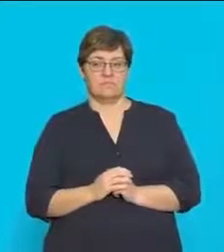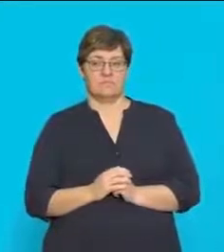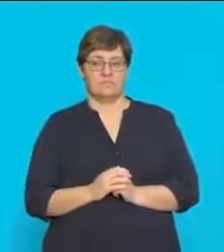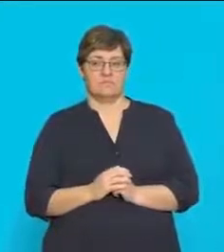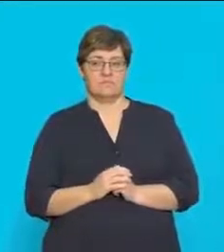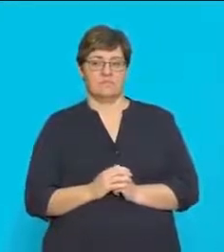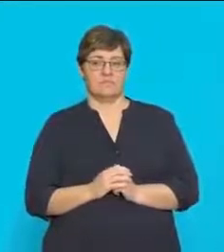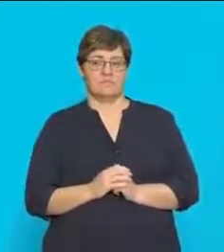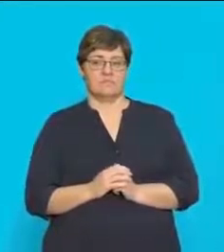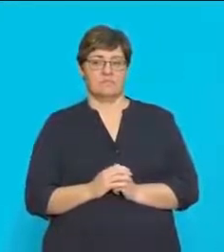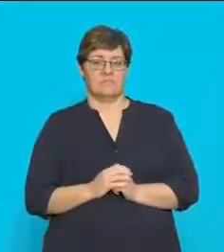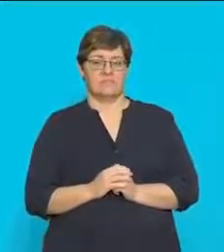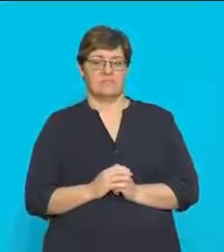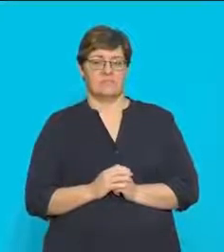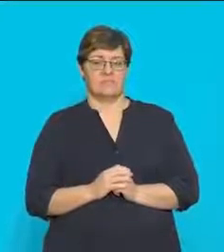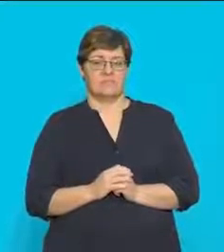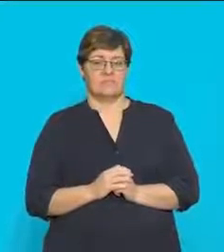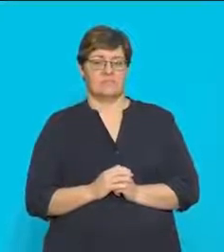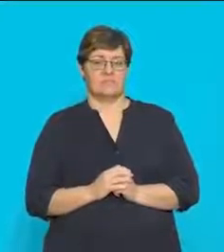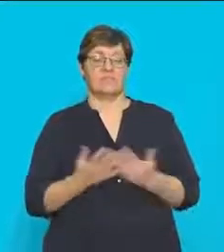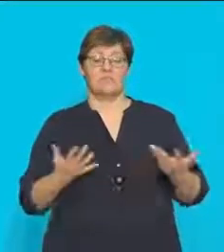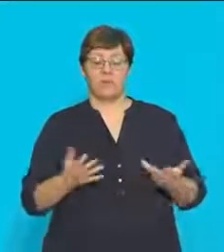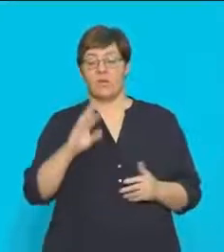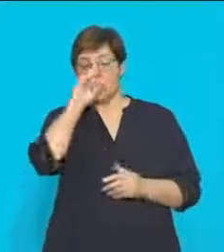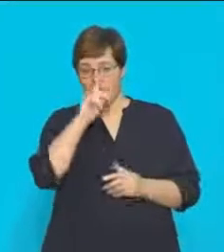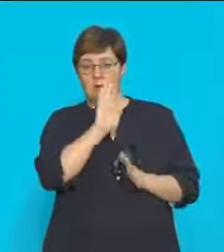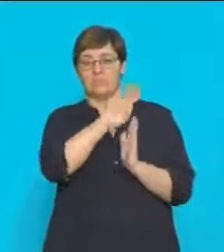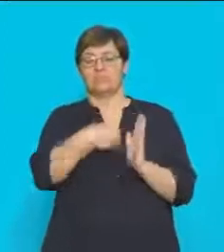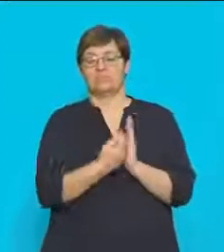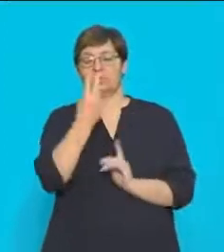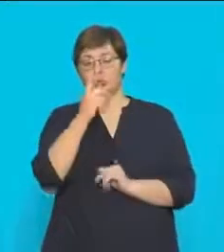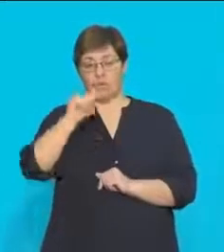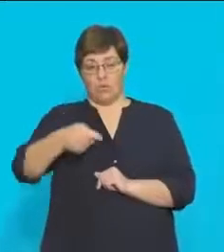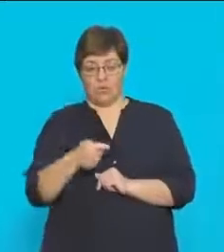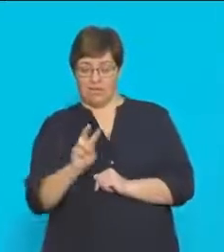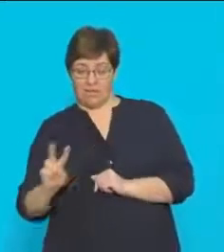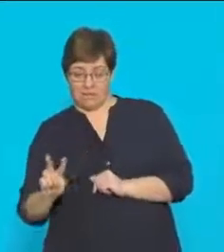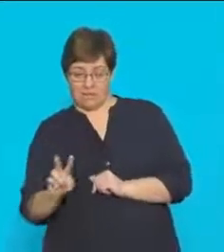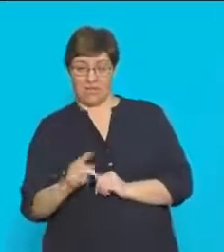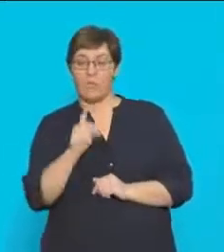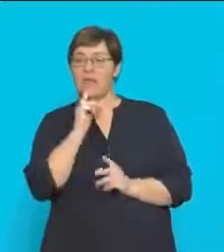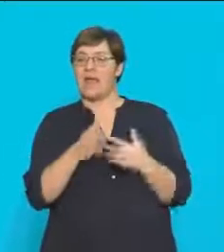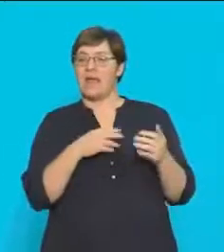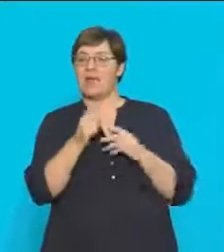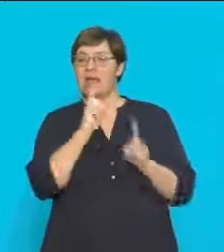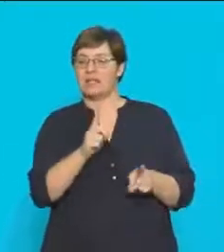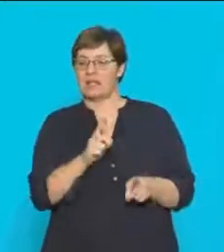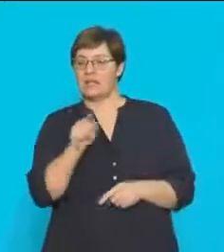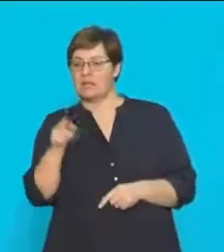sine of 35. And again, remember, we're rounding off to two decimal places. So whatever the answer we get here, which is